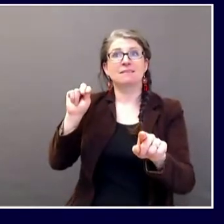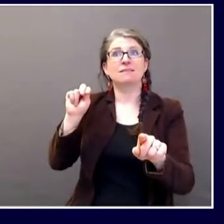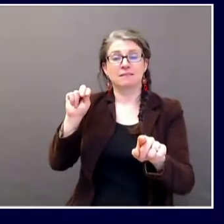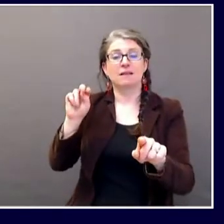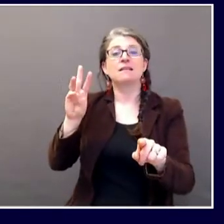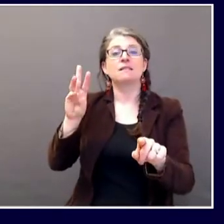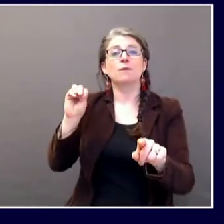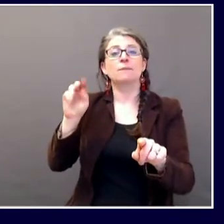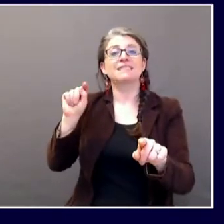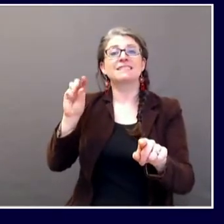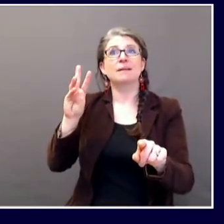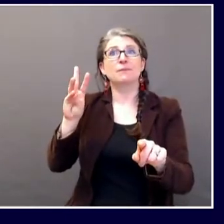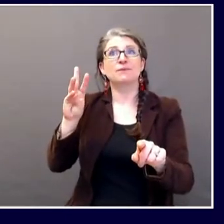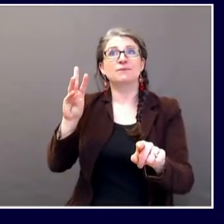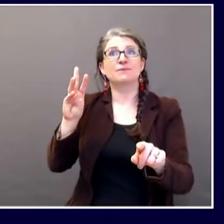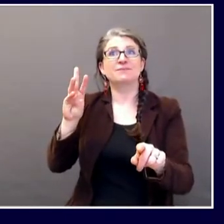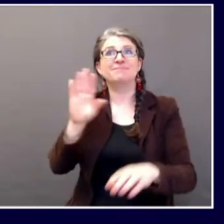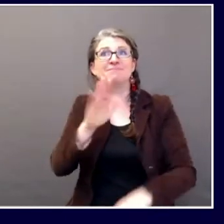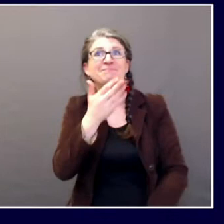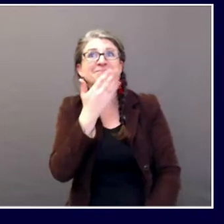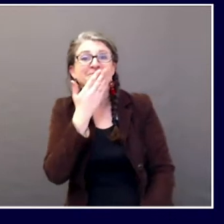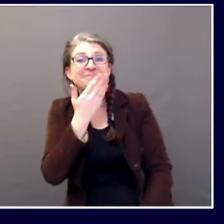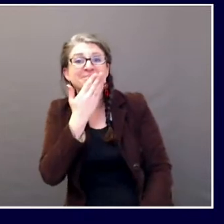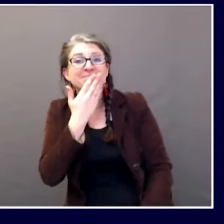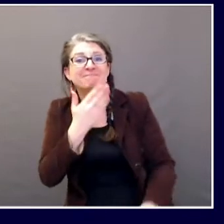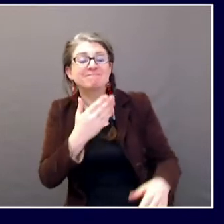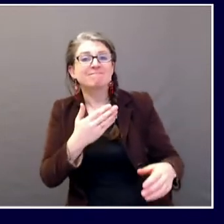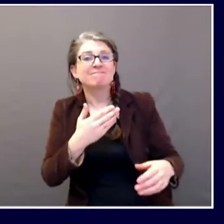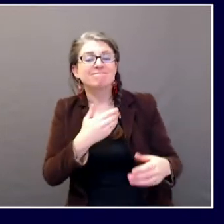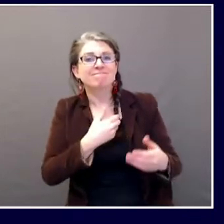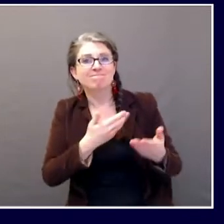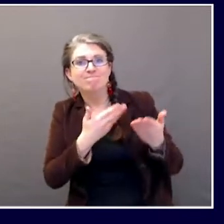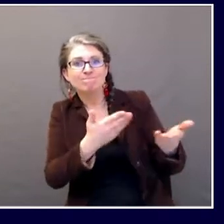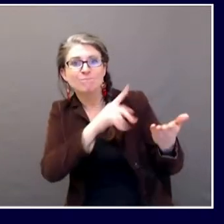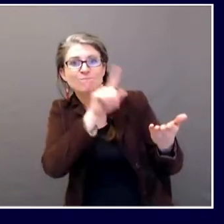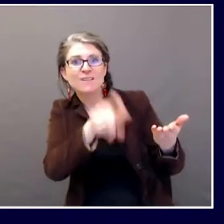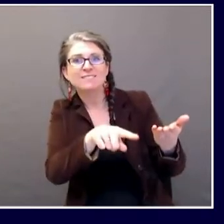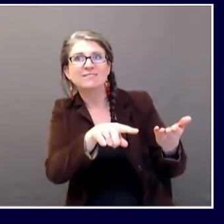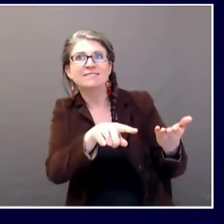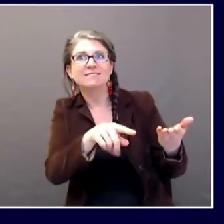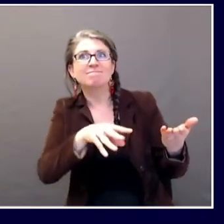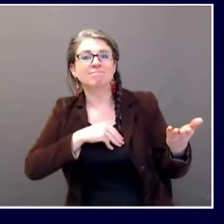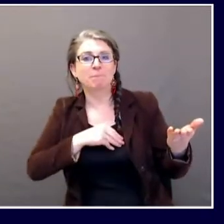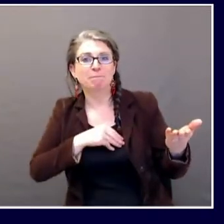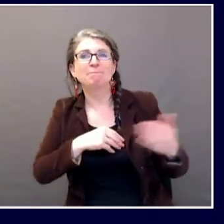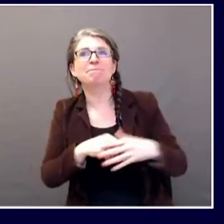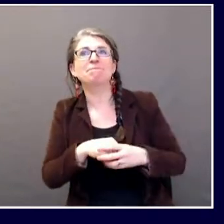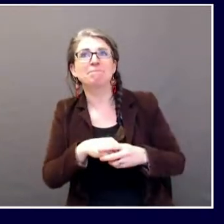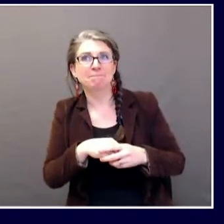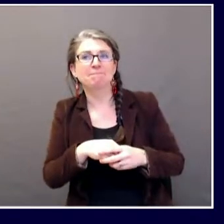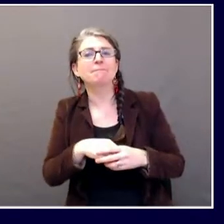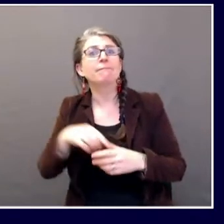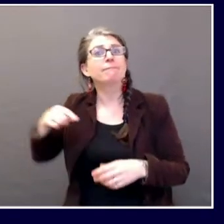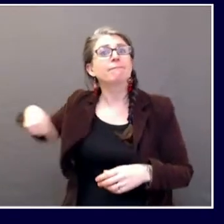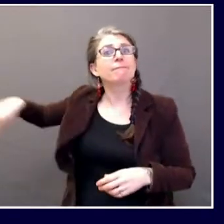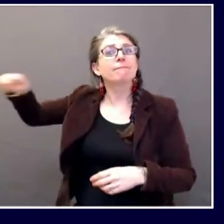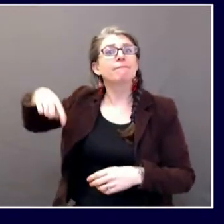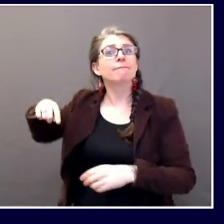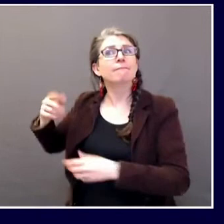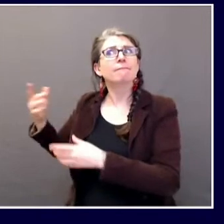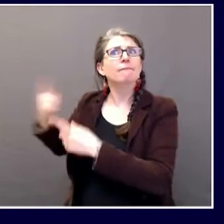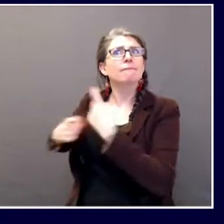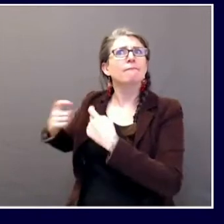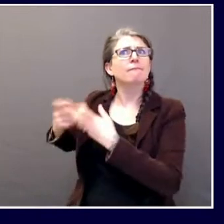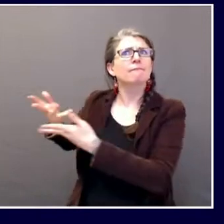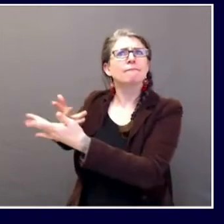For taking my question. I have received some word from some of our viewers that are confused